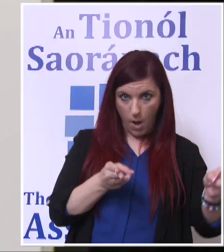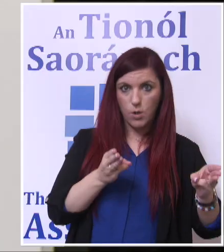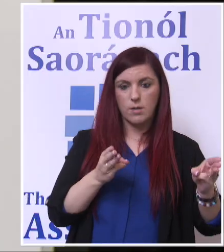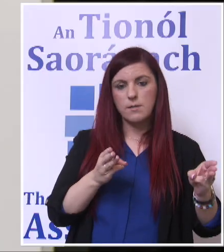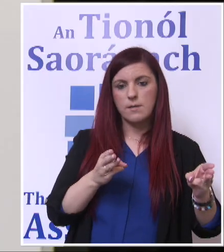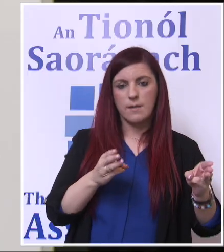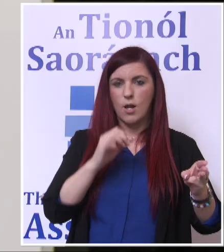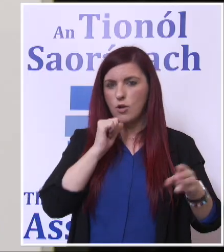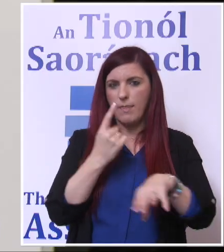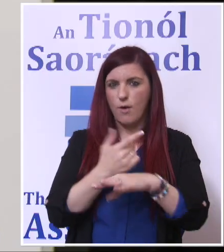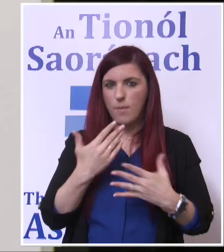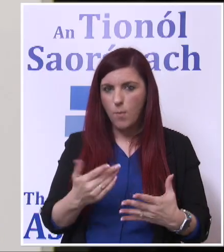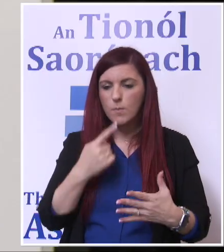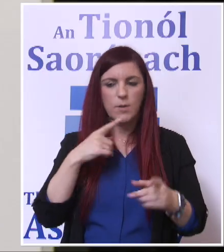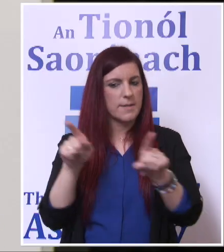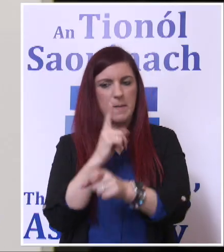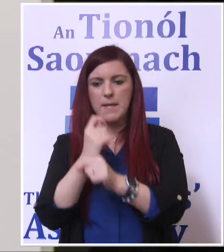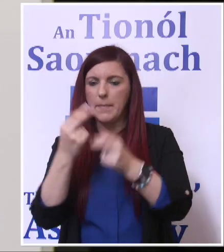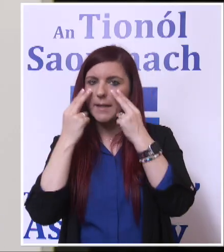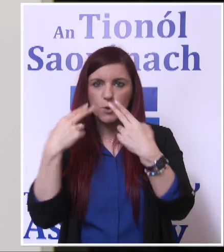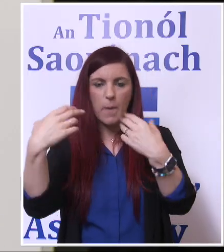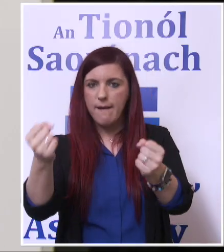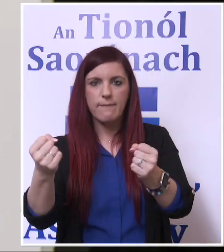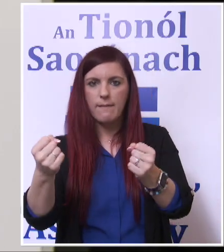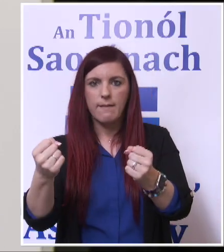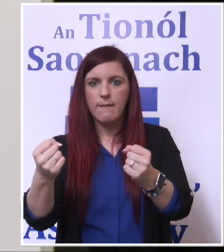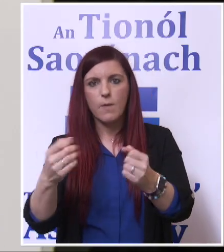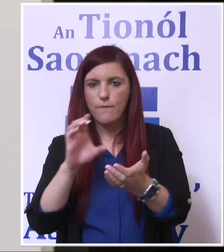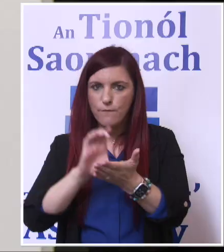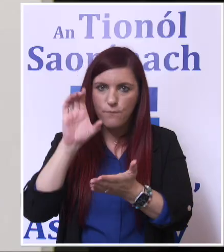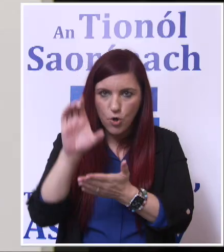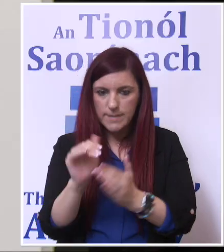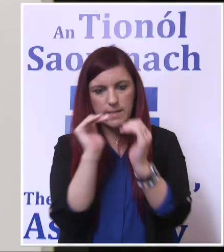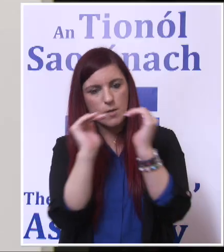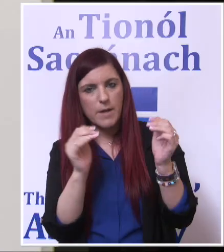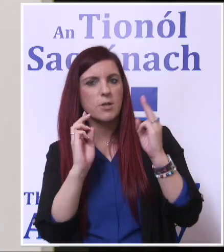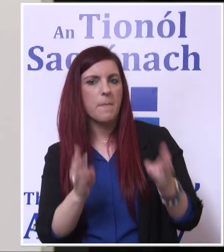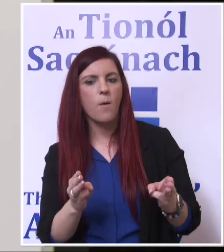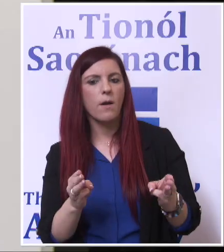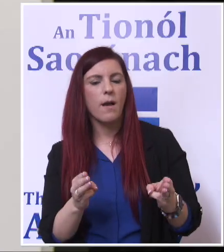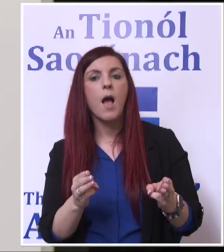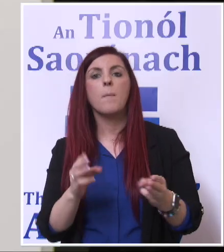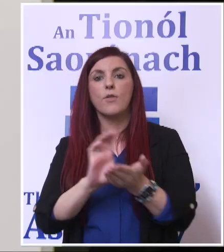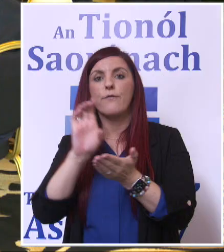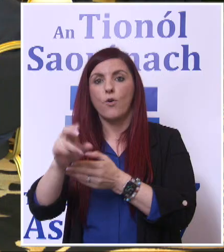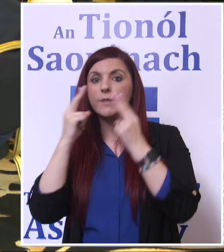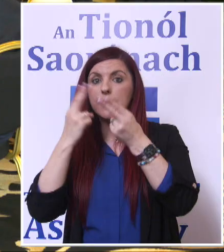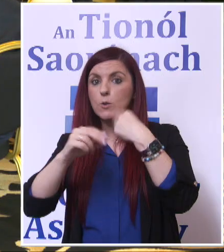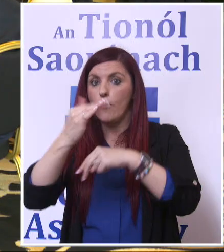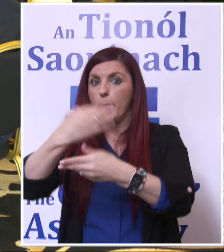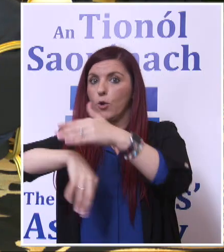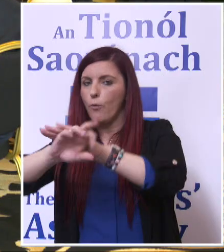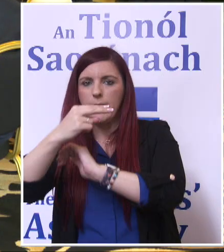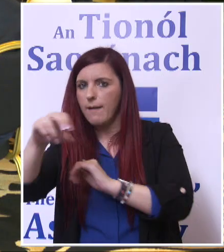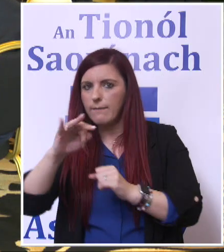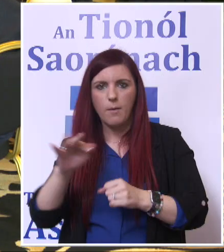in the bailiwick of national government, but also the funding to go with that from government, not from local authorities.